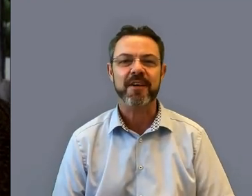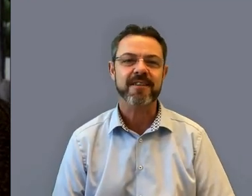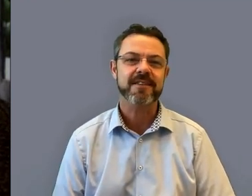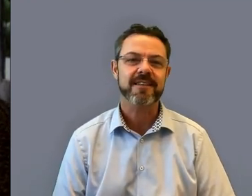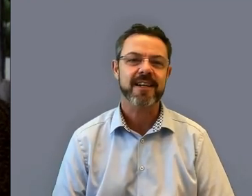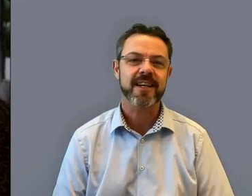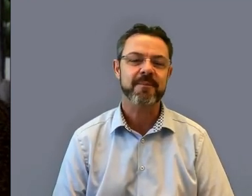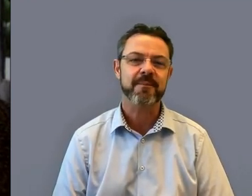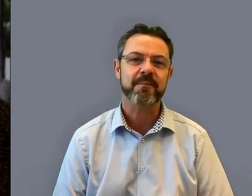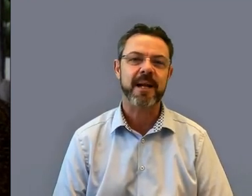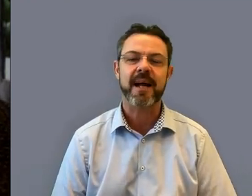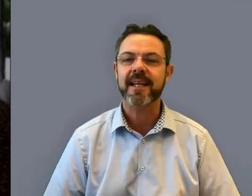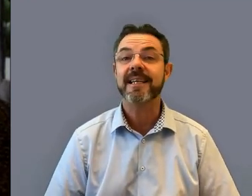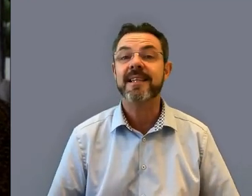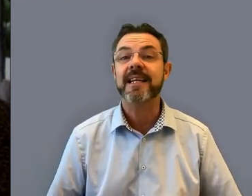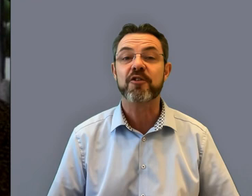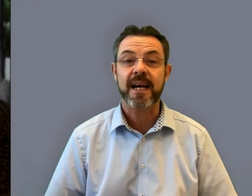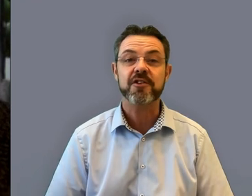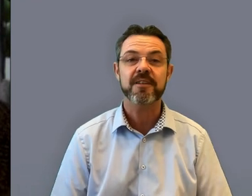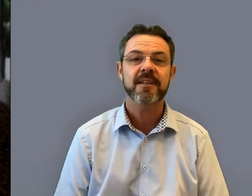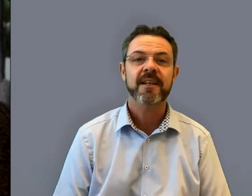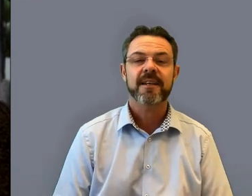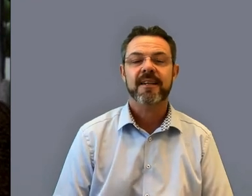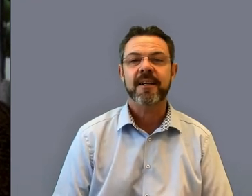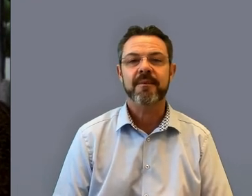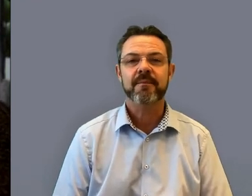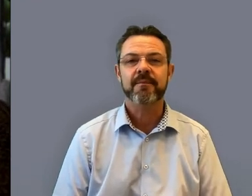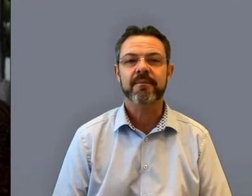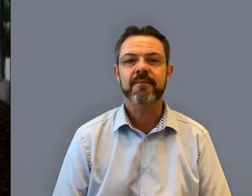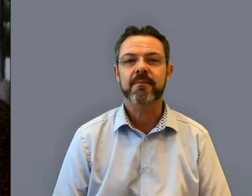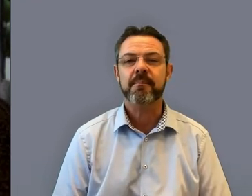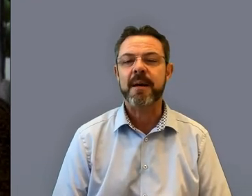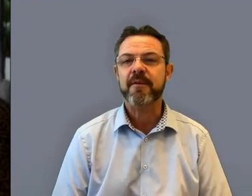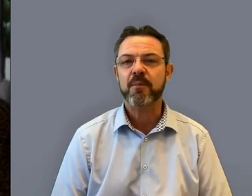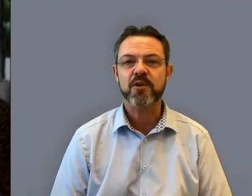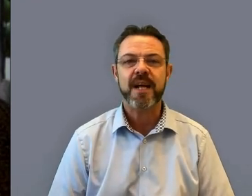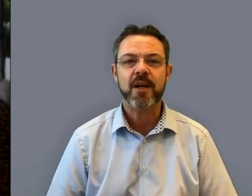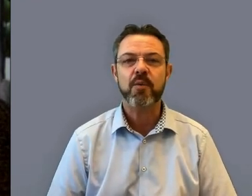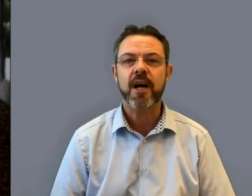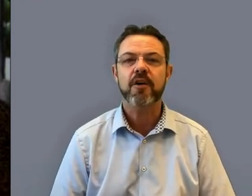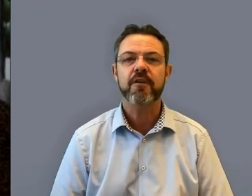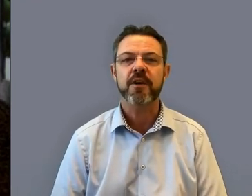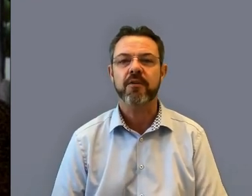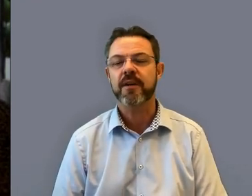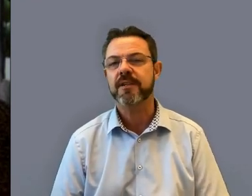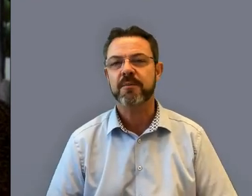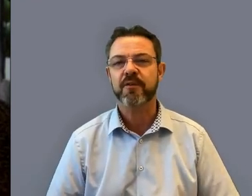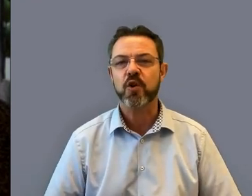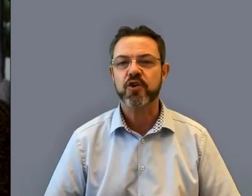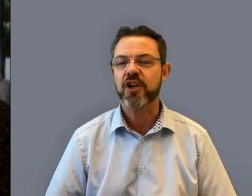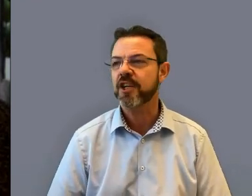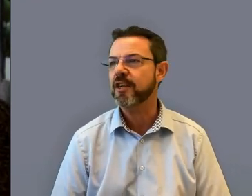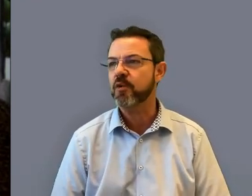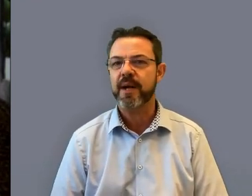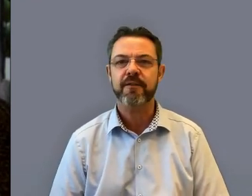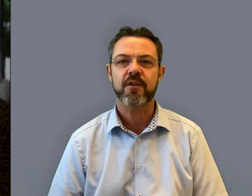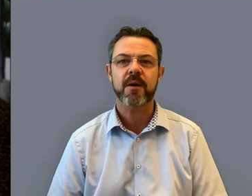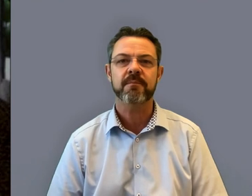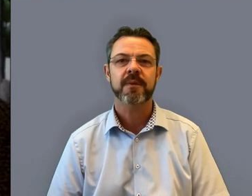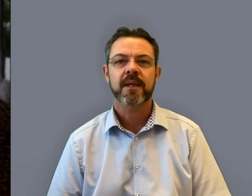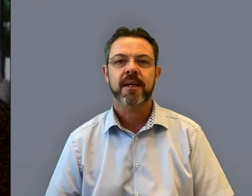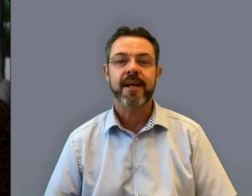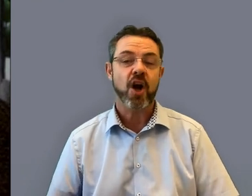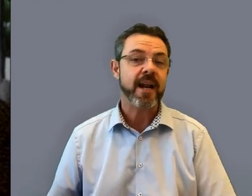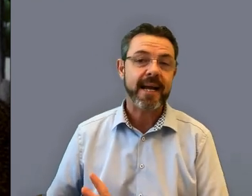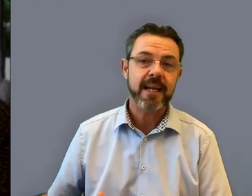number of years. But I think as an introduction, maybe from your side, a quick overview in terms of your journey. You went